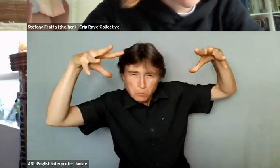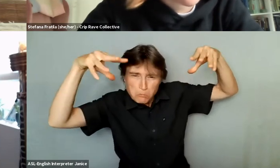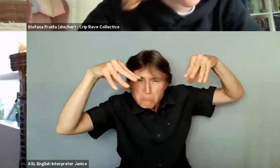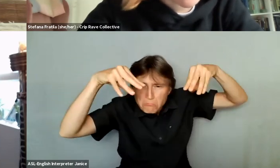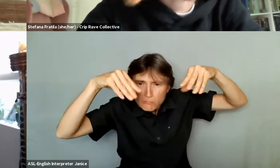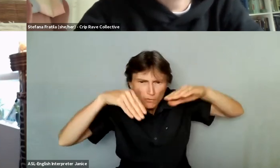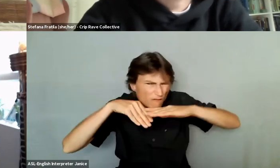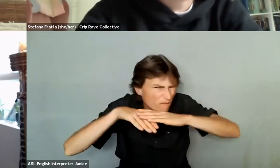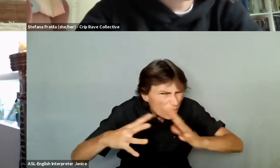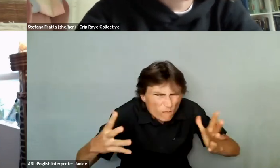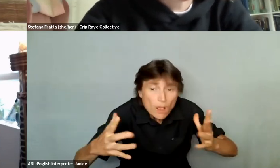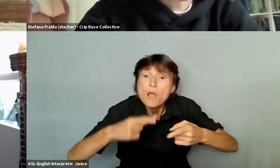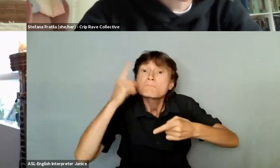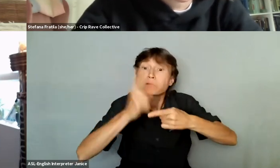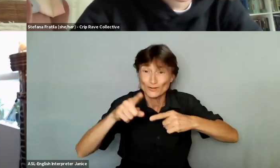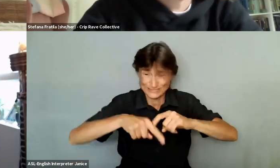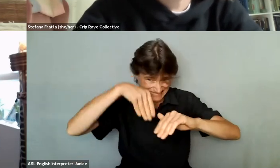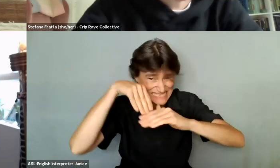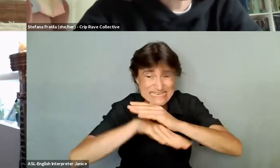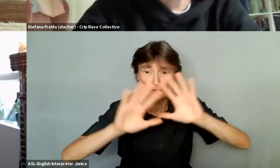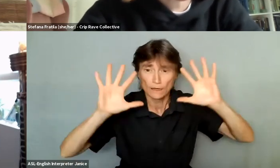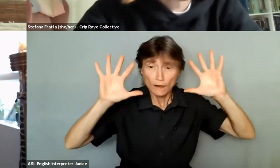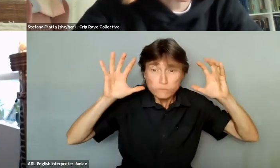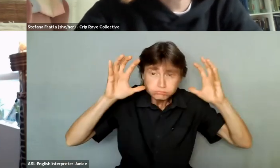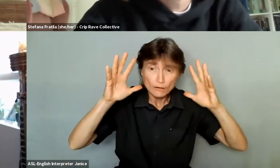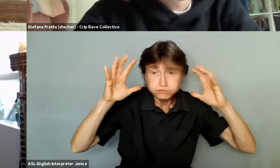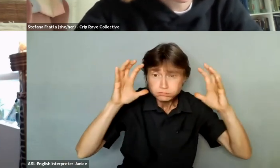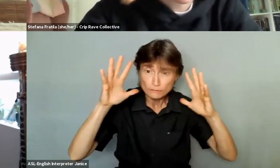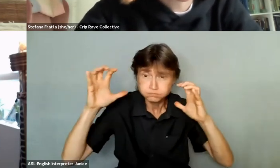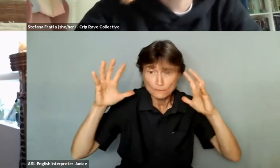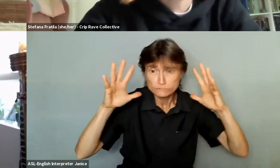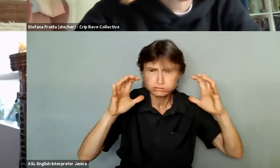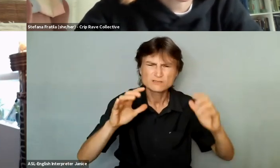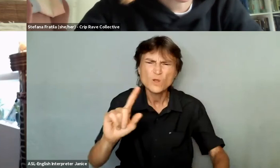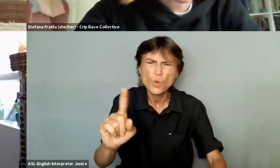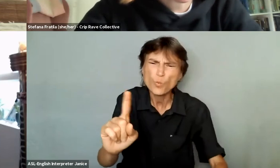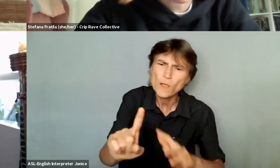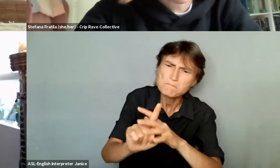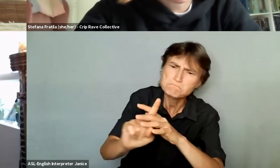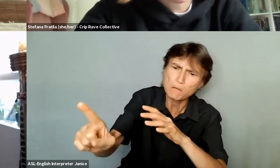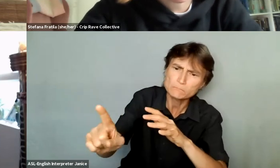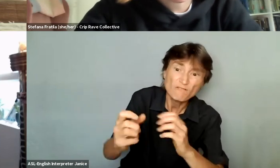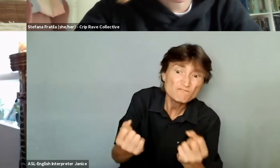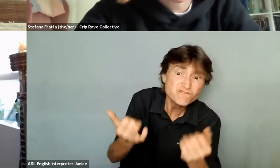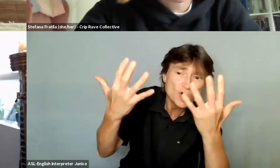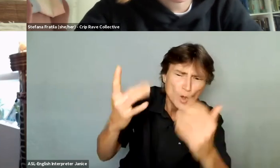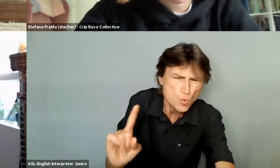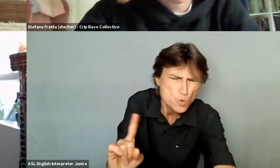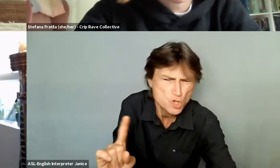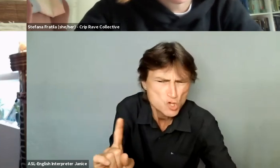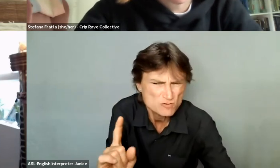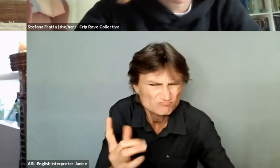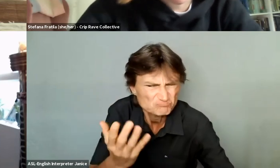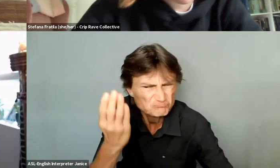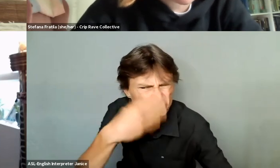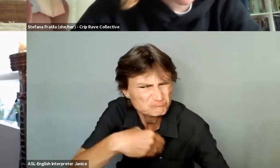not having fire exits, like really just basic safety, which I think, you